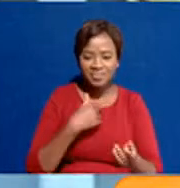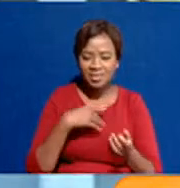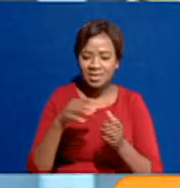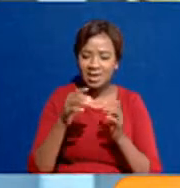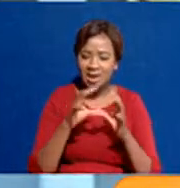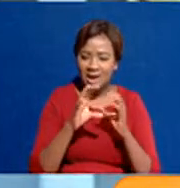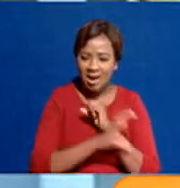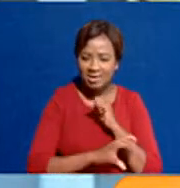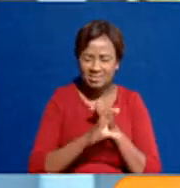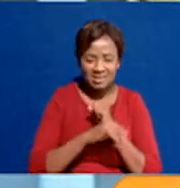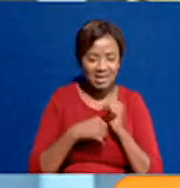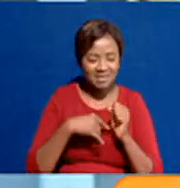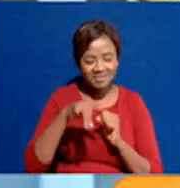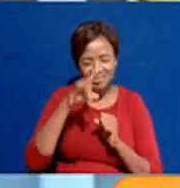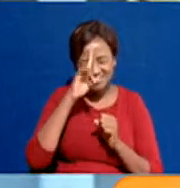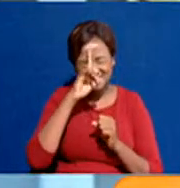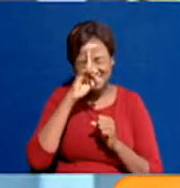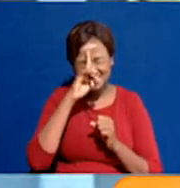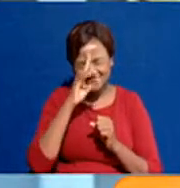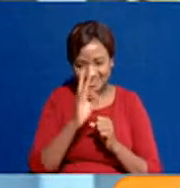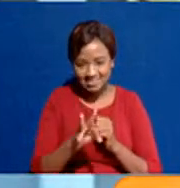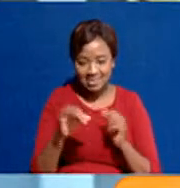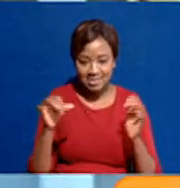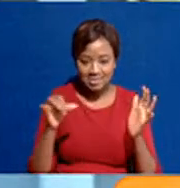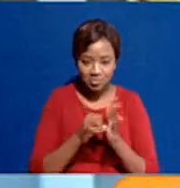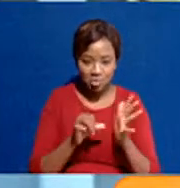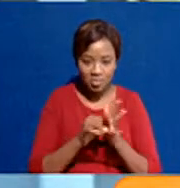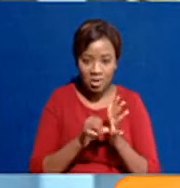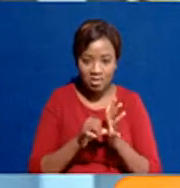conflicts, bloody histories.